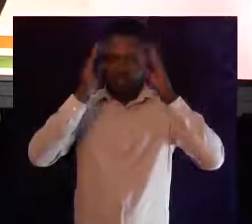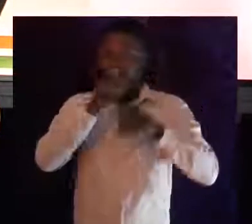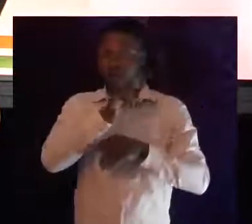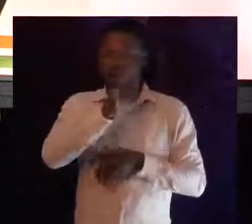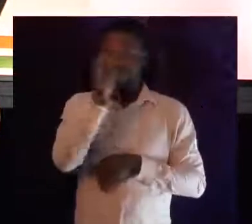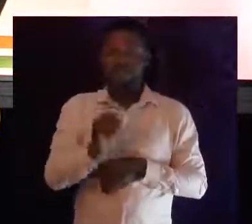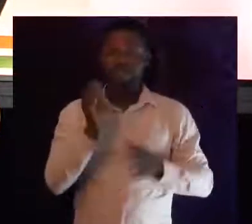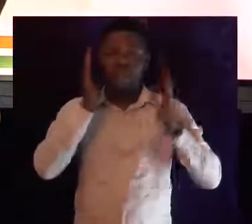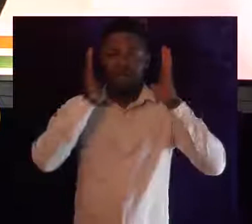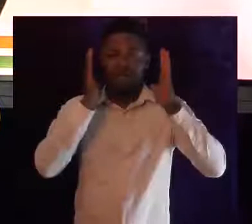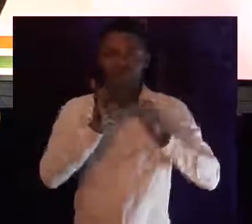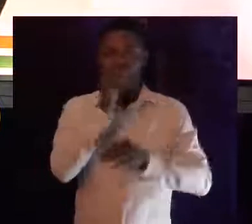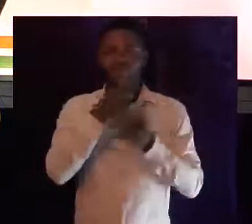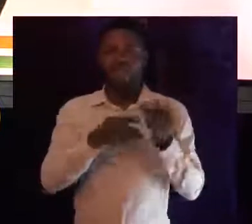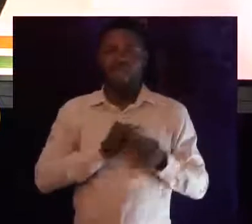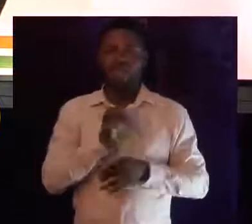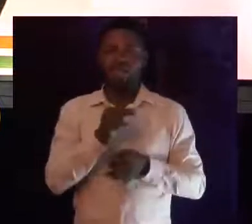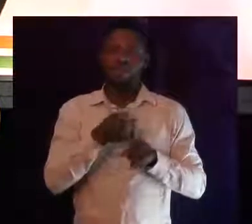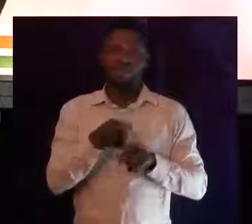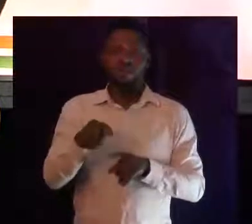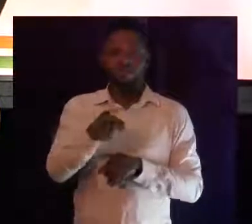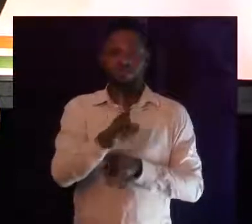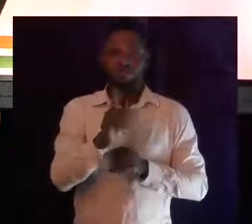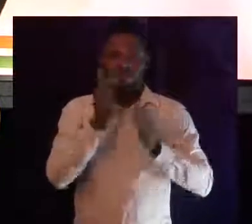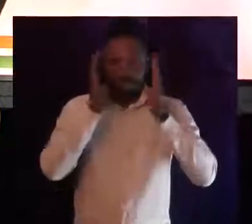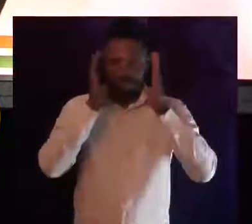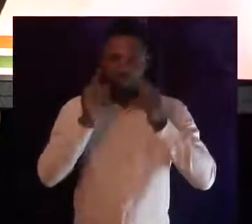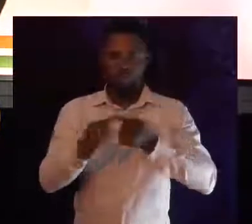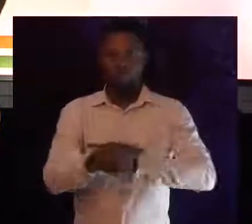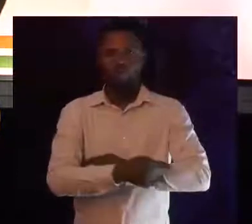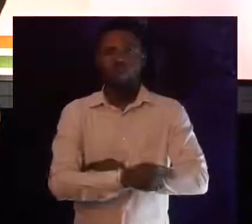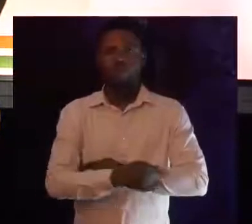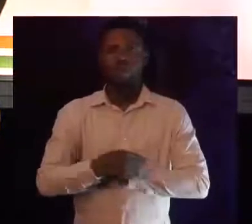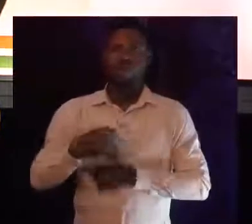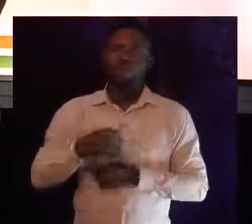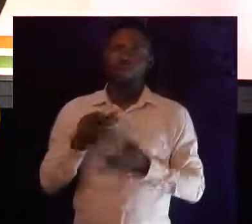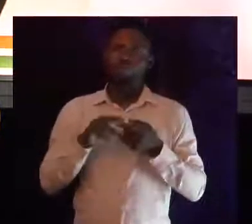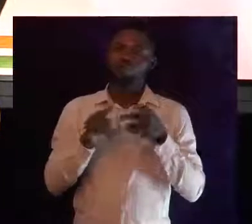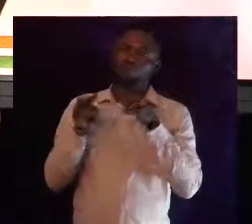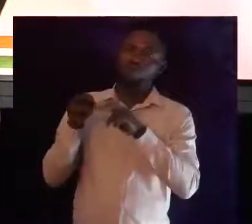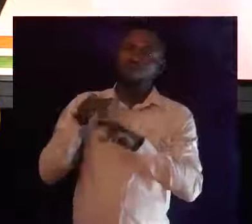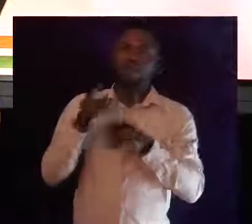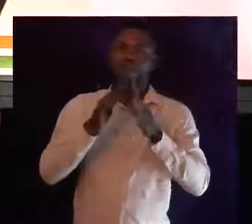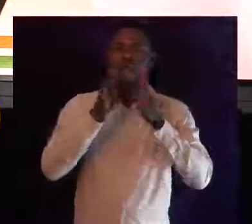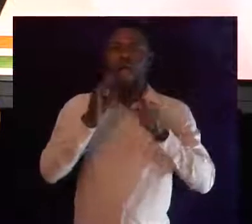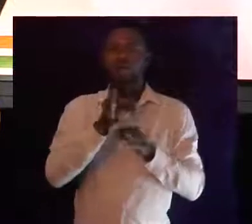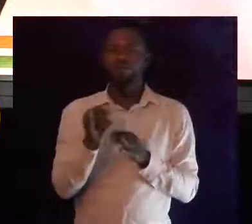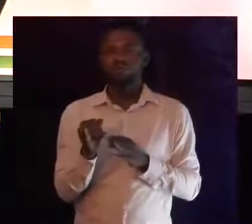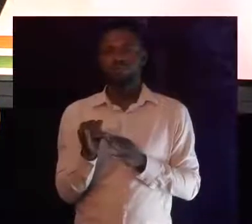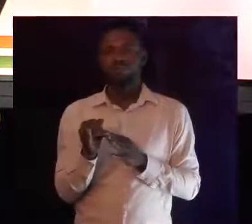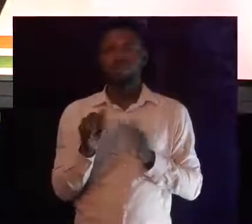attention. 100% attention is what I need from you. Today, we are looking at